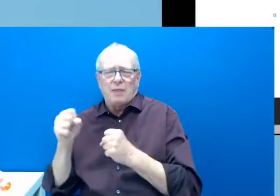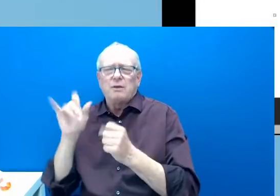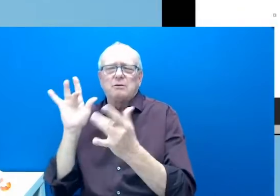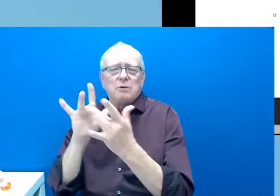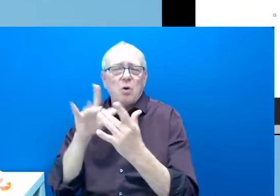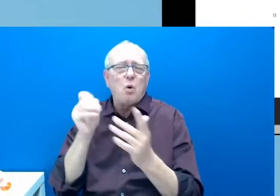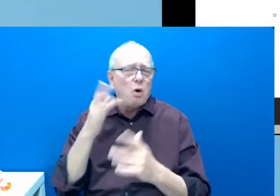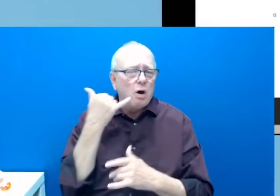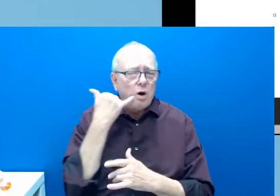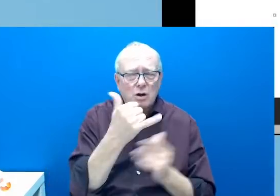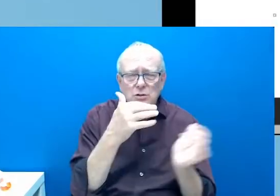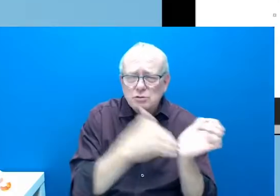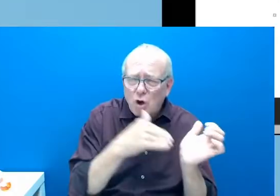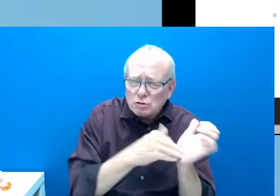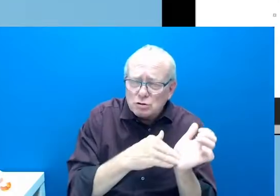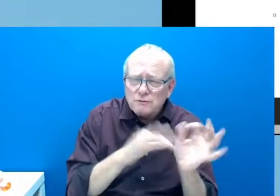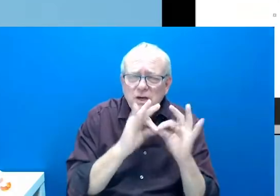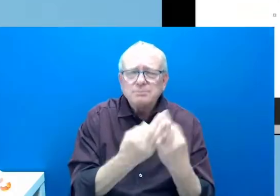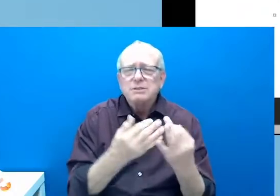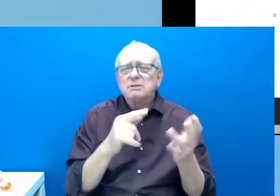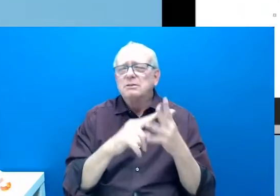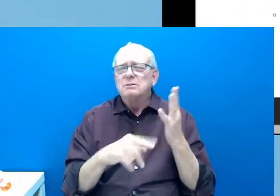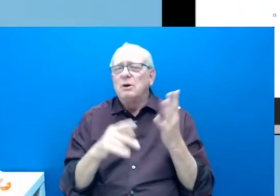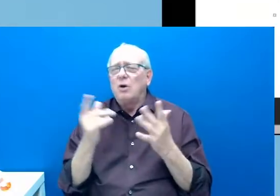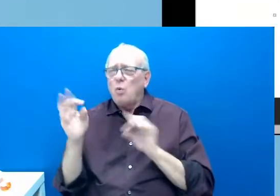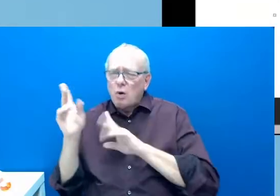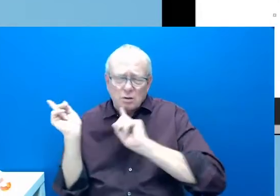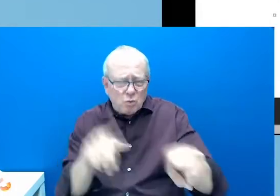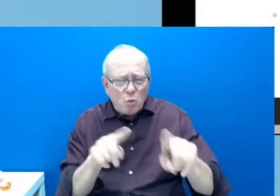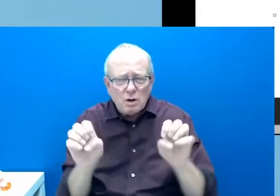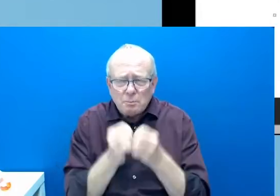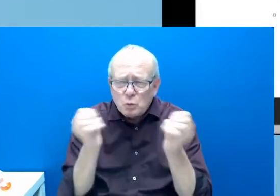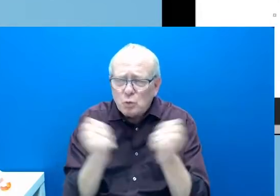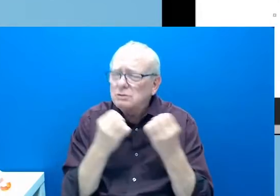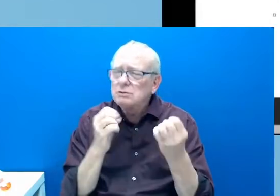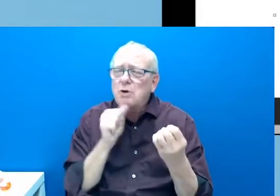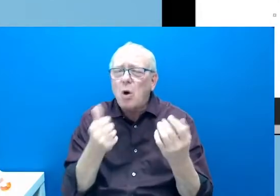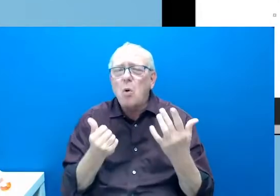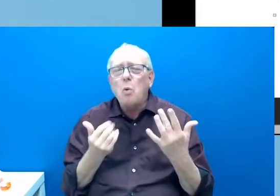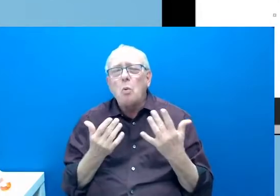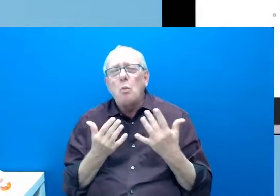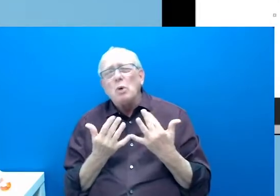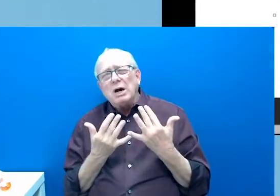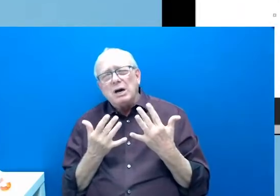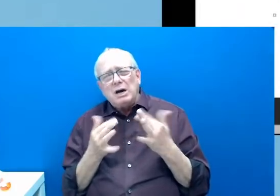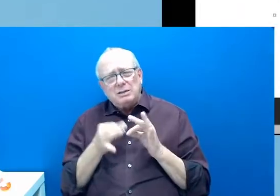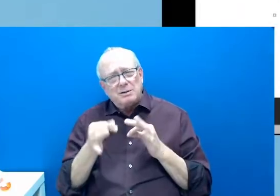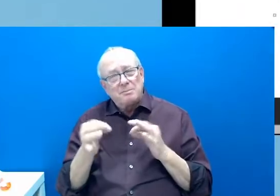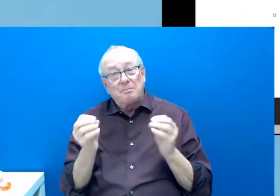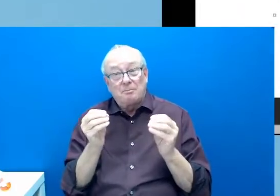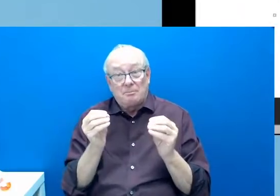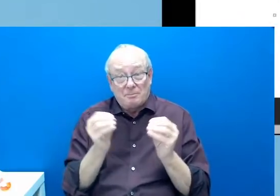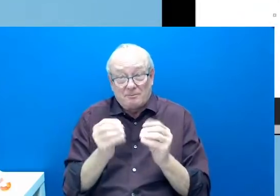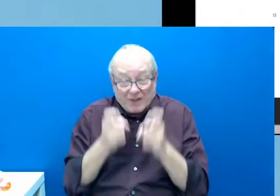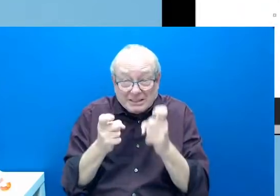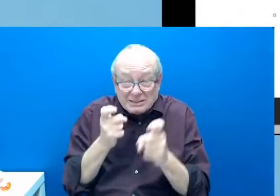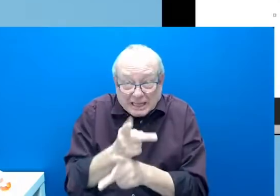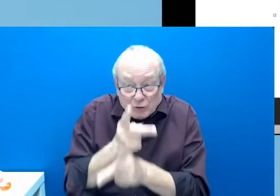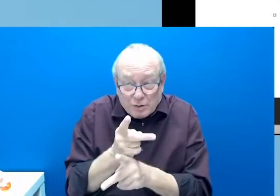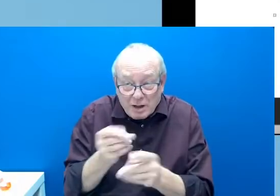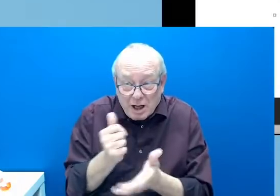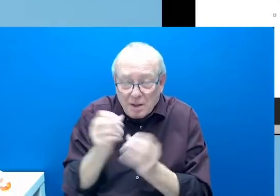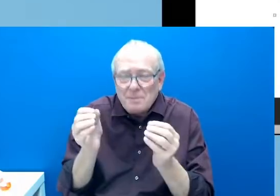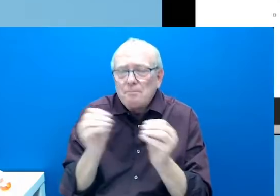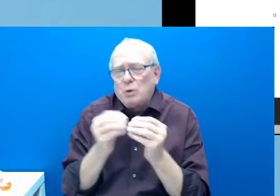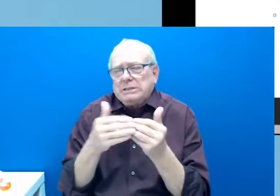department, and don't delay the care that you need, because it will help. So emergency surgery will continue, and we're going to